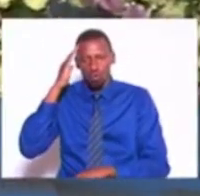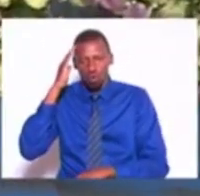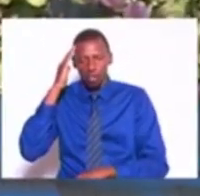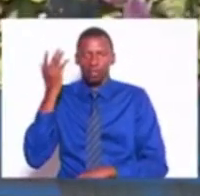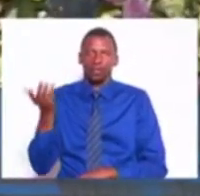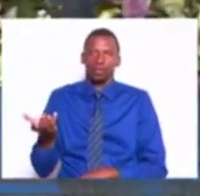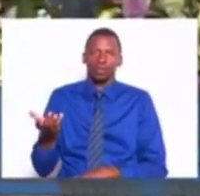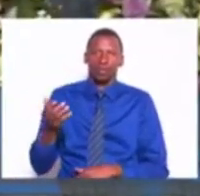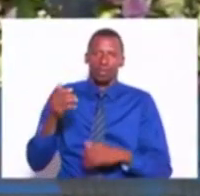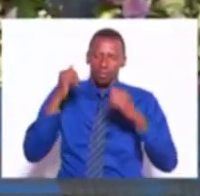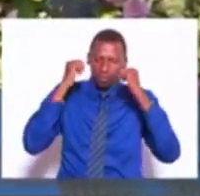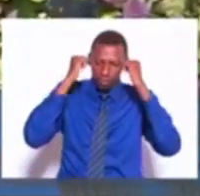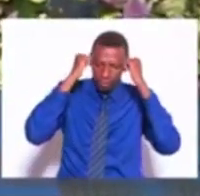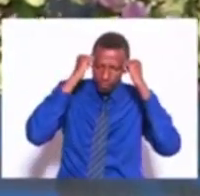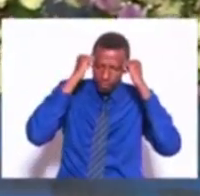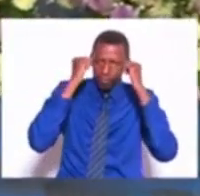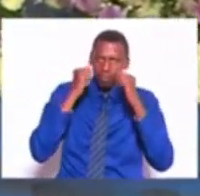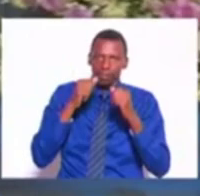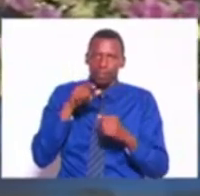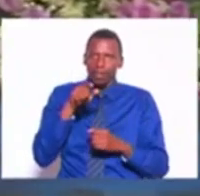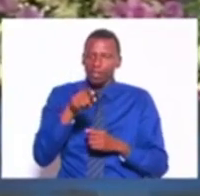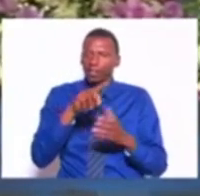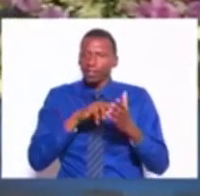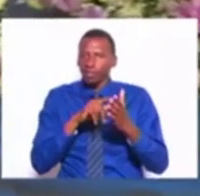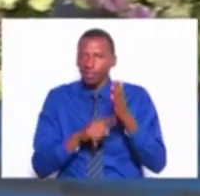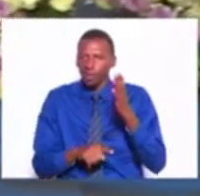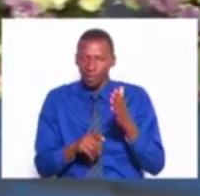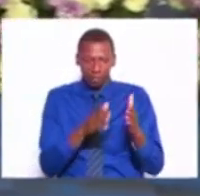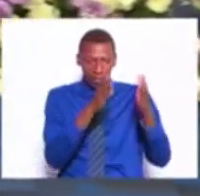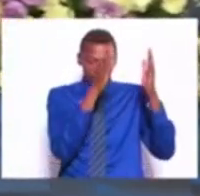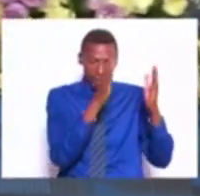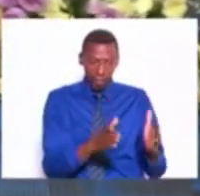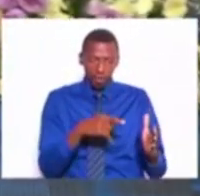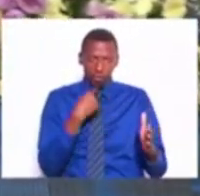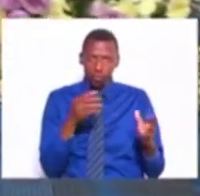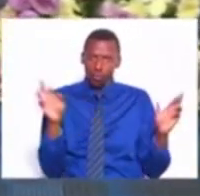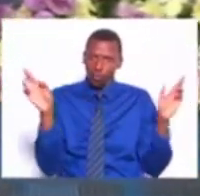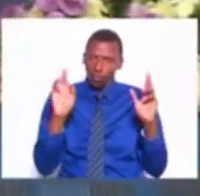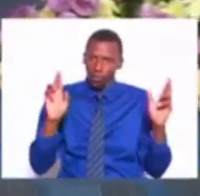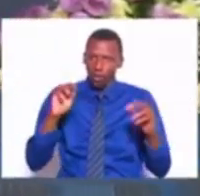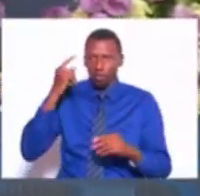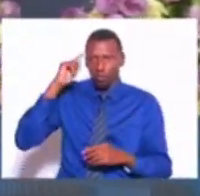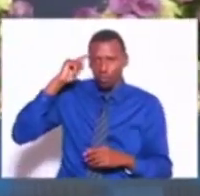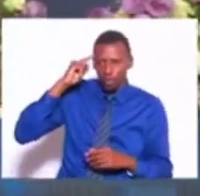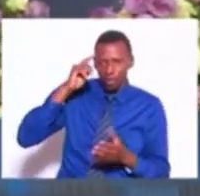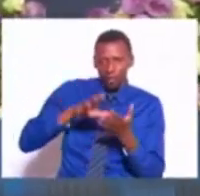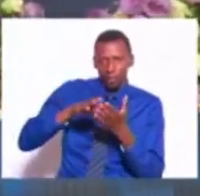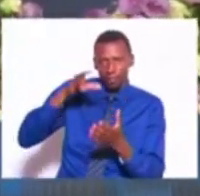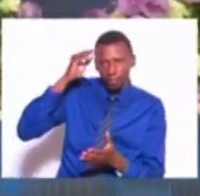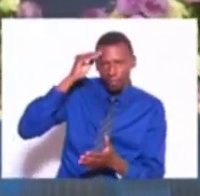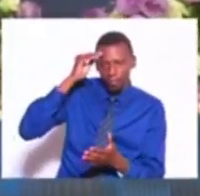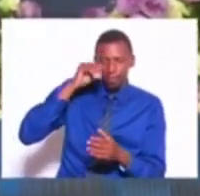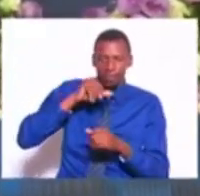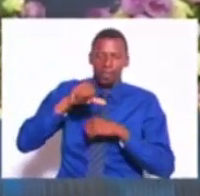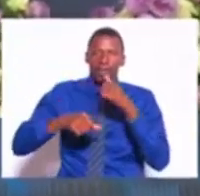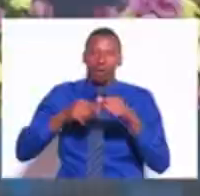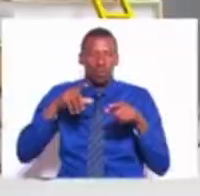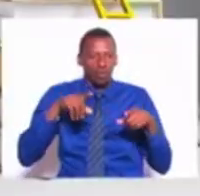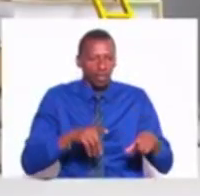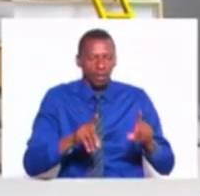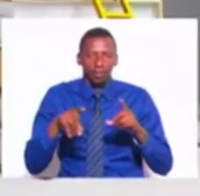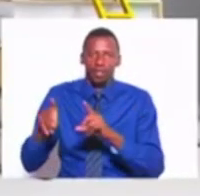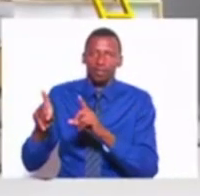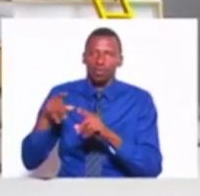to start. This means someone who is willing to think and learn about